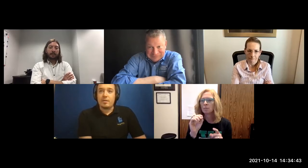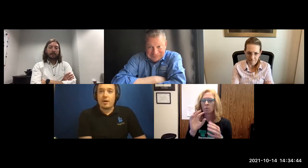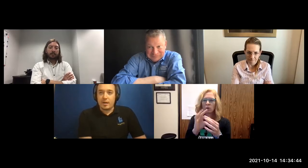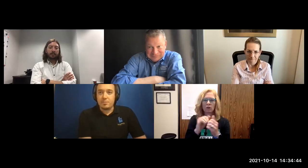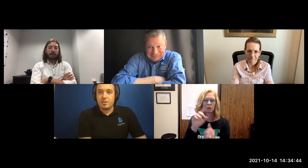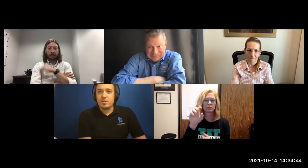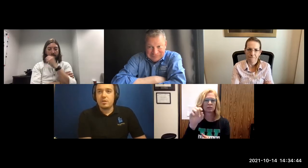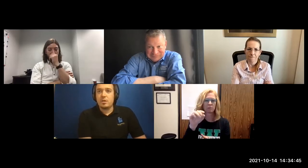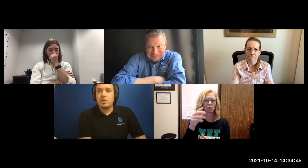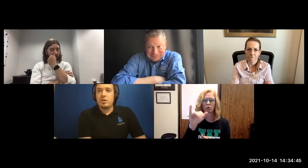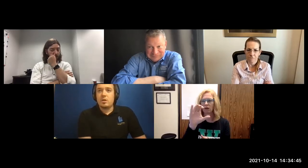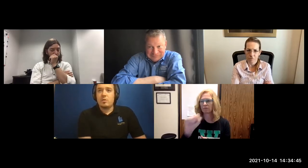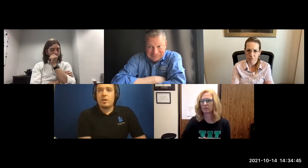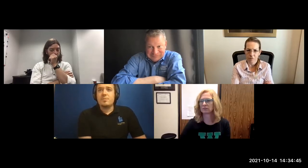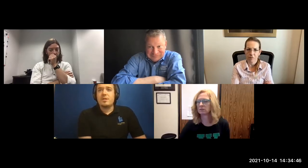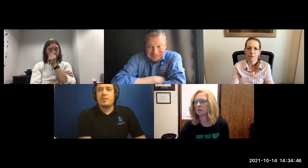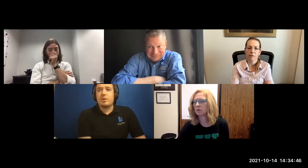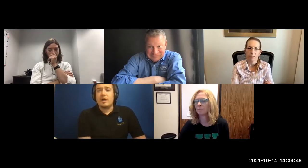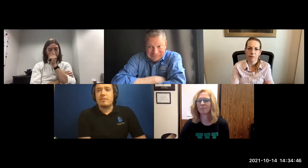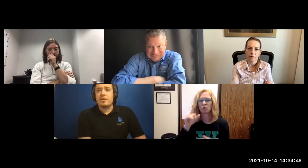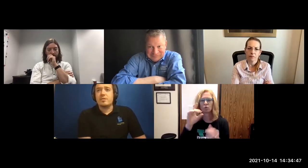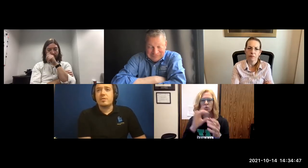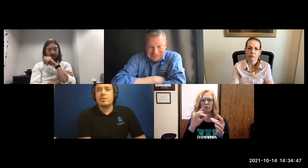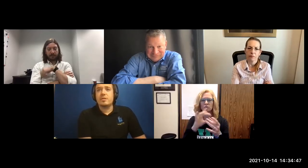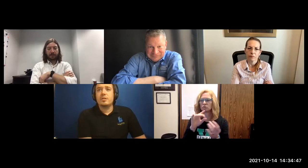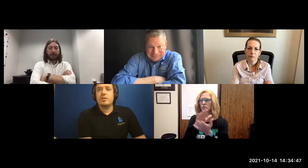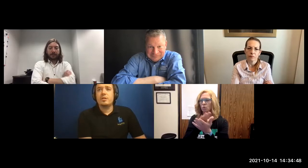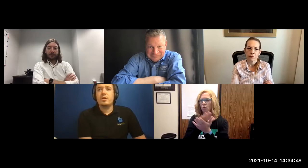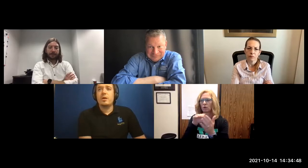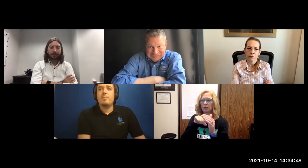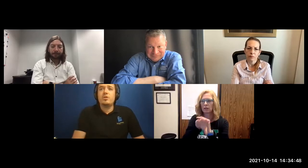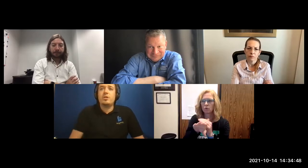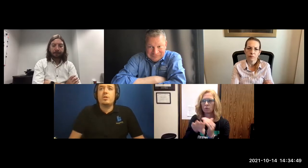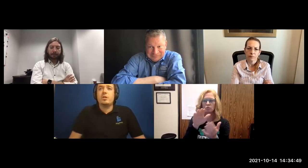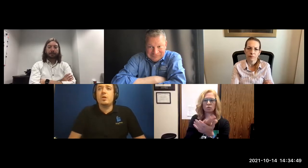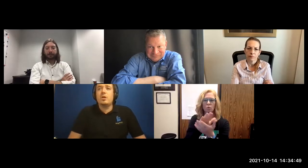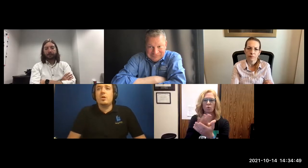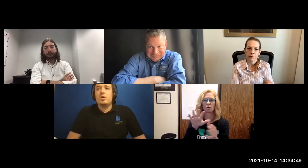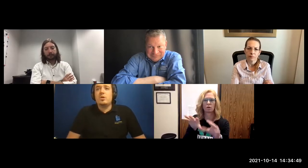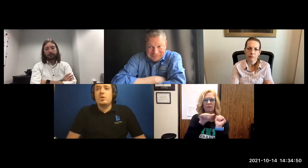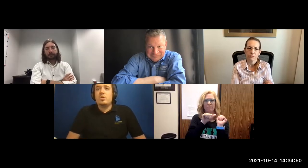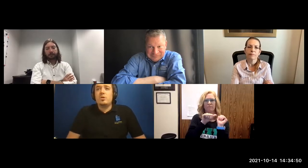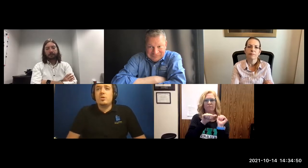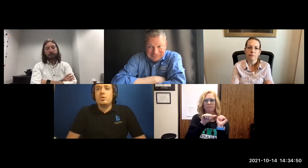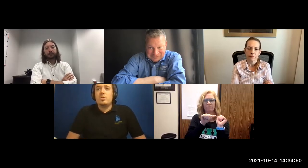NWEA and their items. When it comes to the demographics, you had mentioned